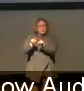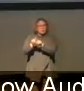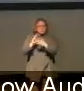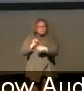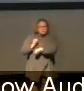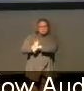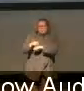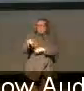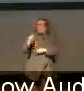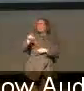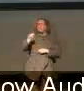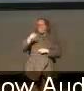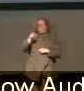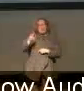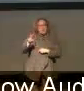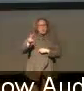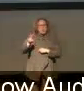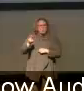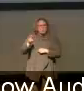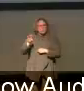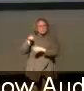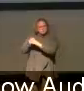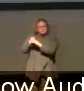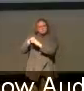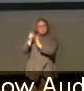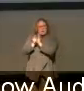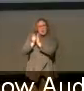of our employees who may become in